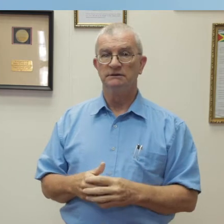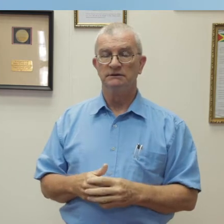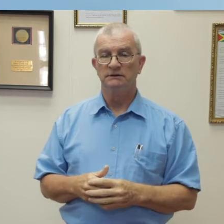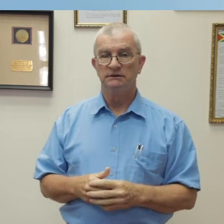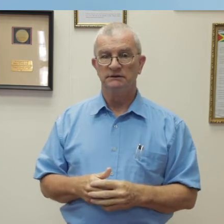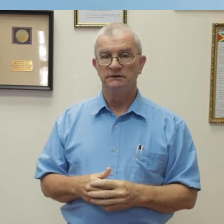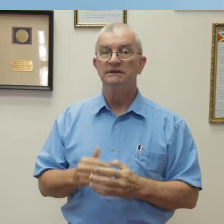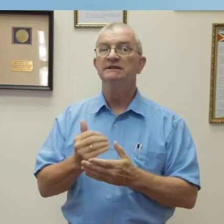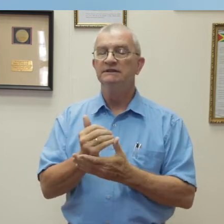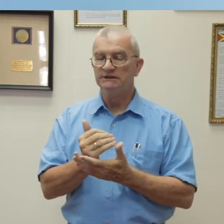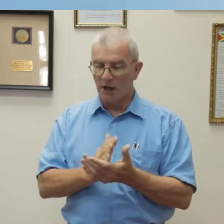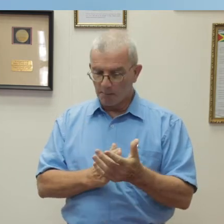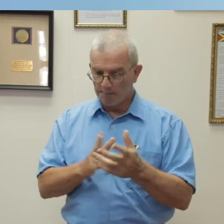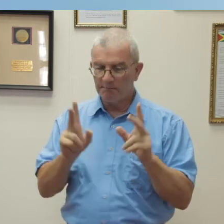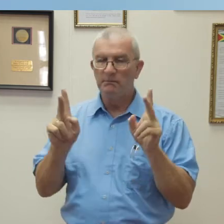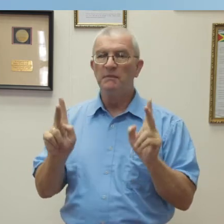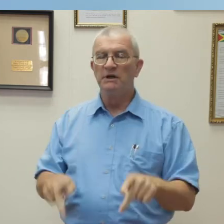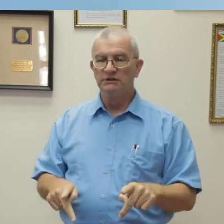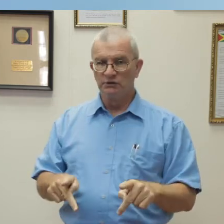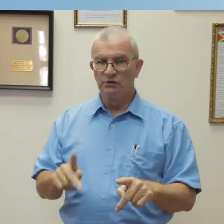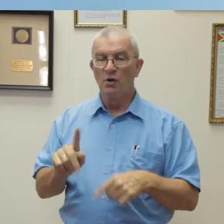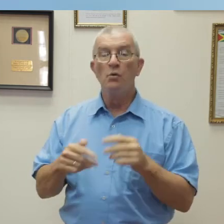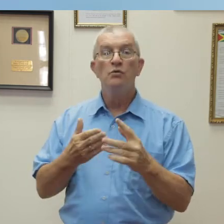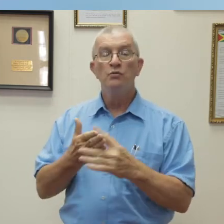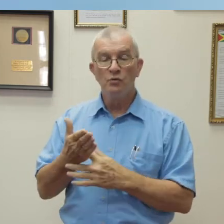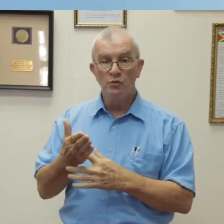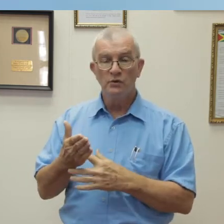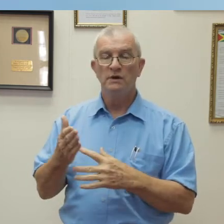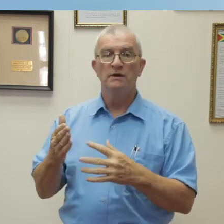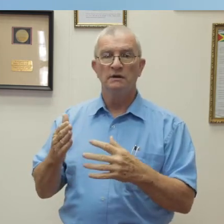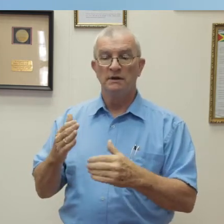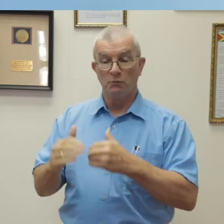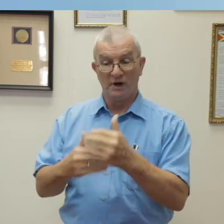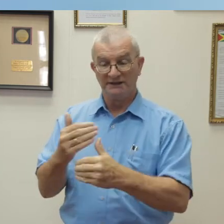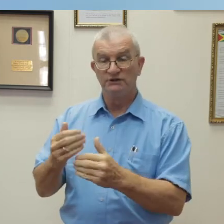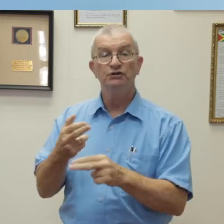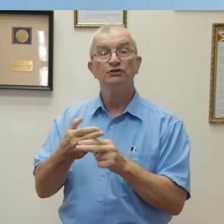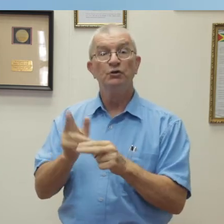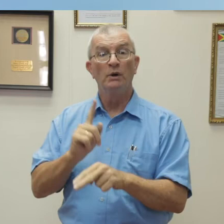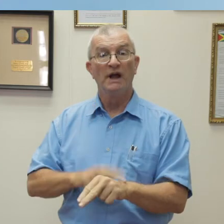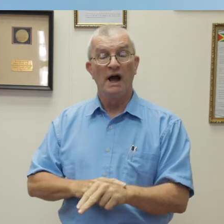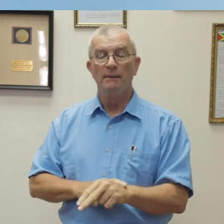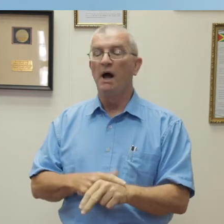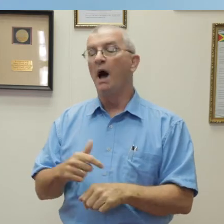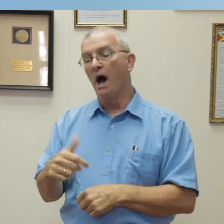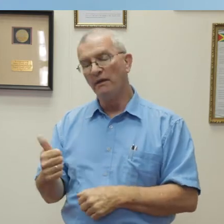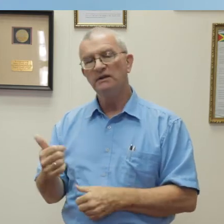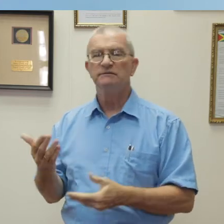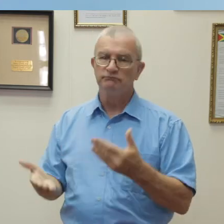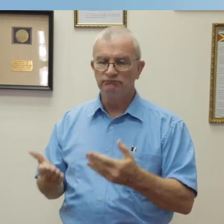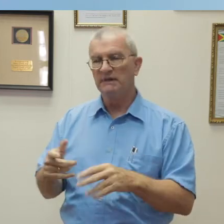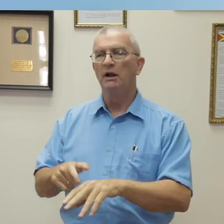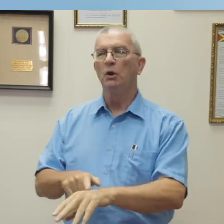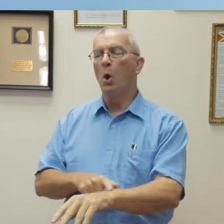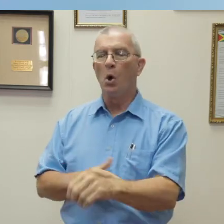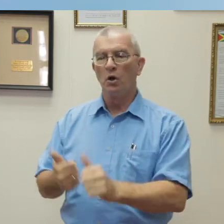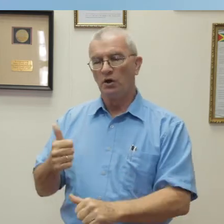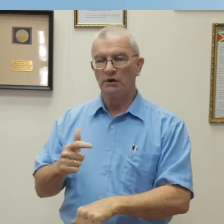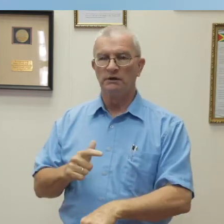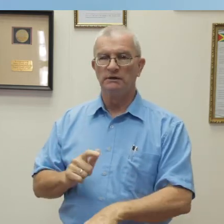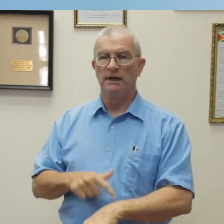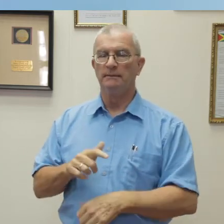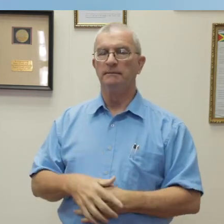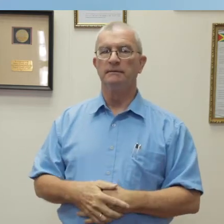patients will go through this process in a very short time, and others will take a longer time.